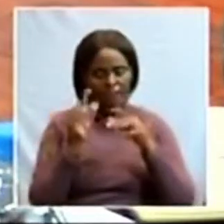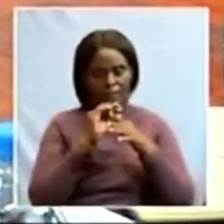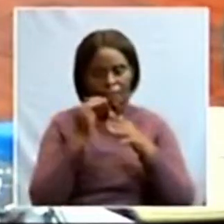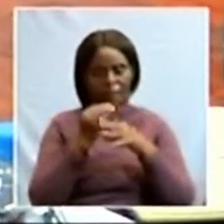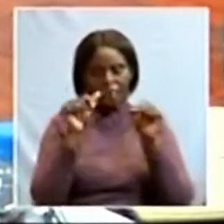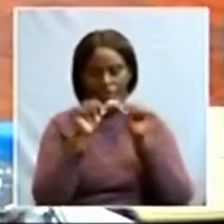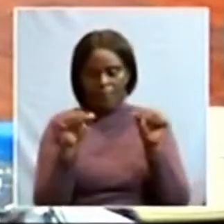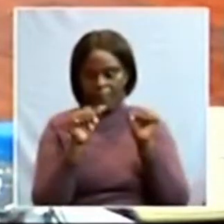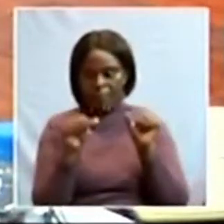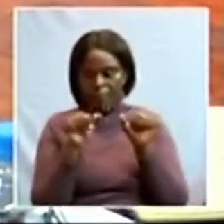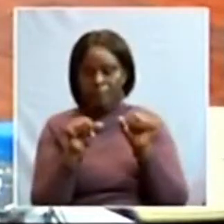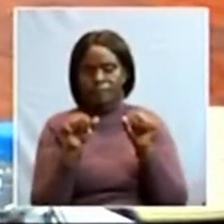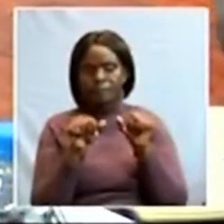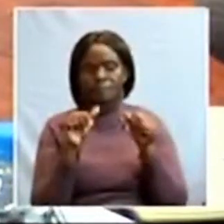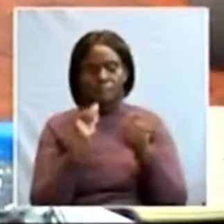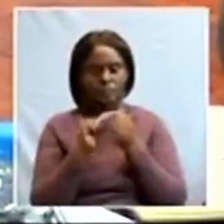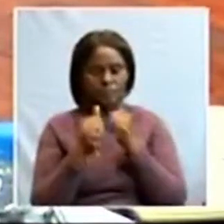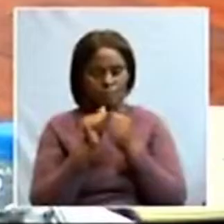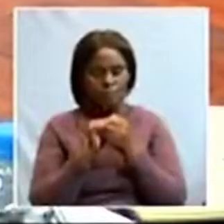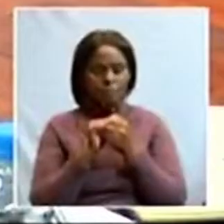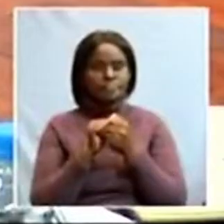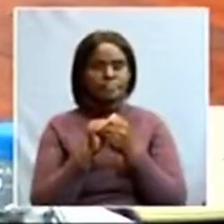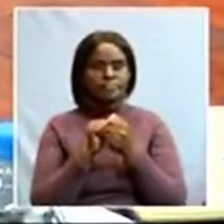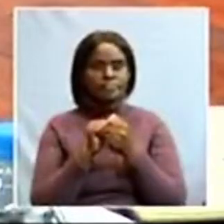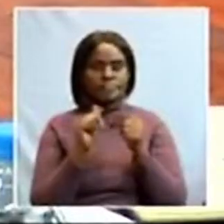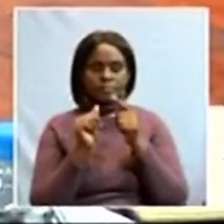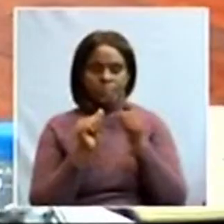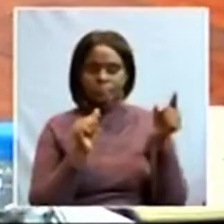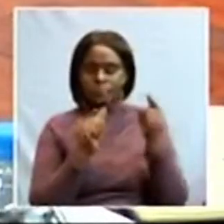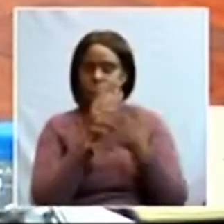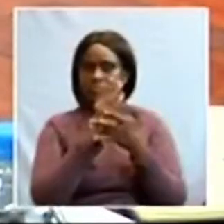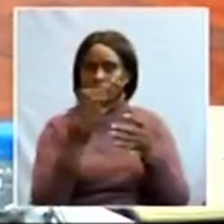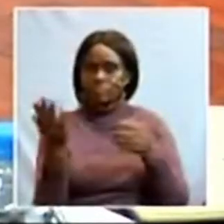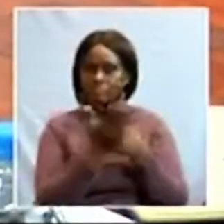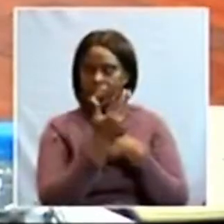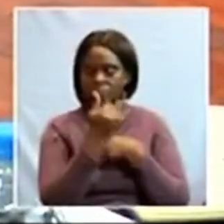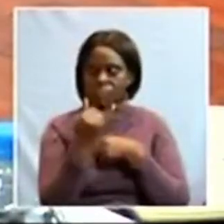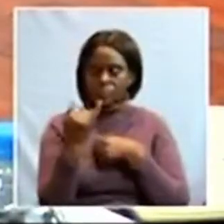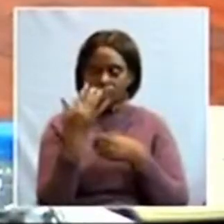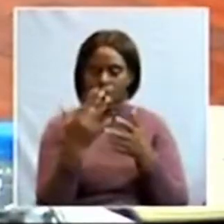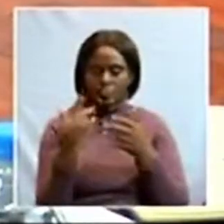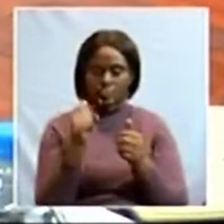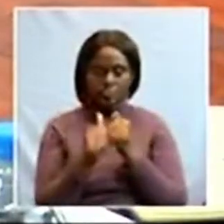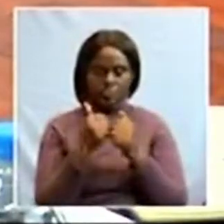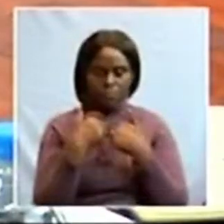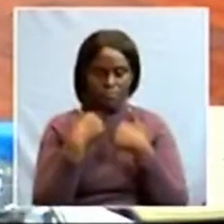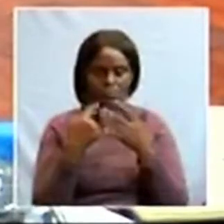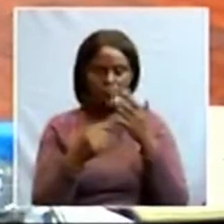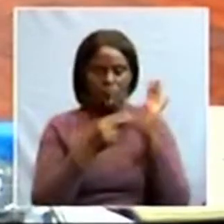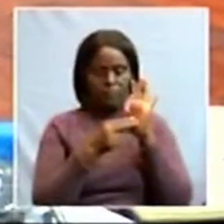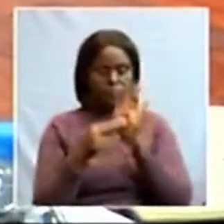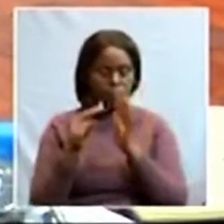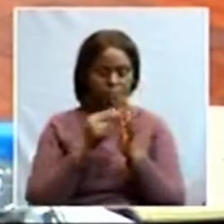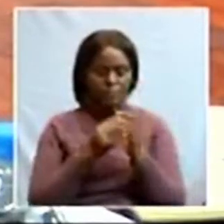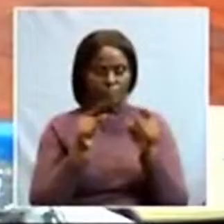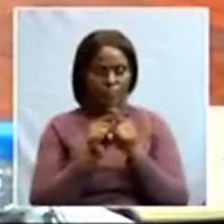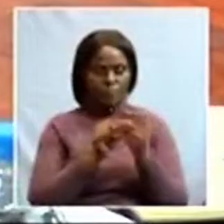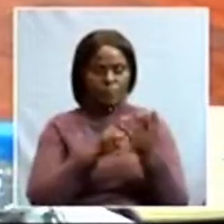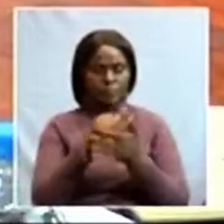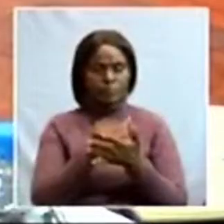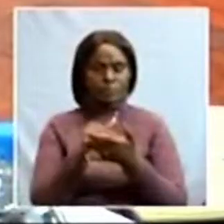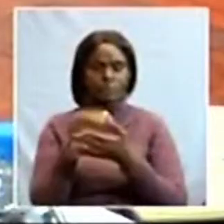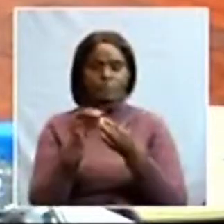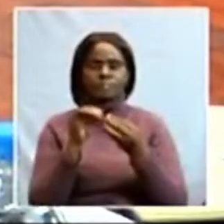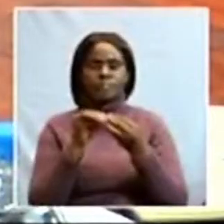audit query us. So these are some of the things which have exposed us. These are weaknesses